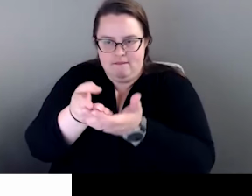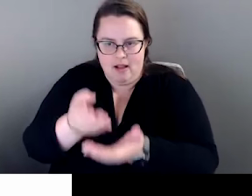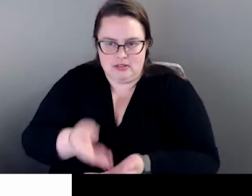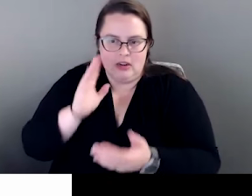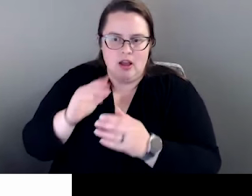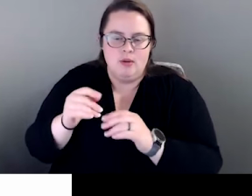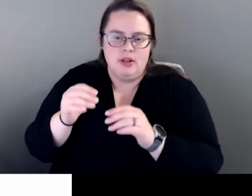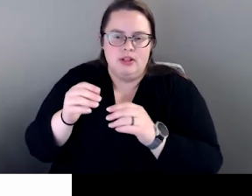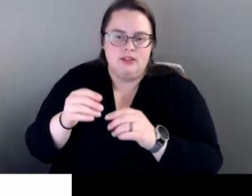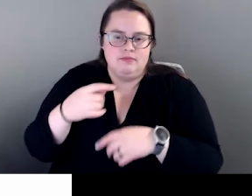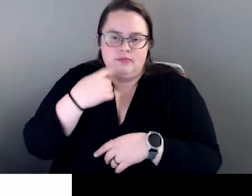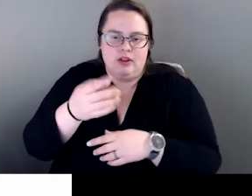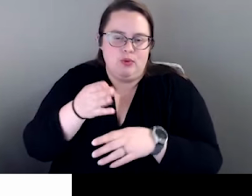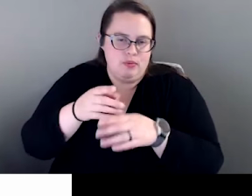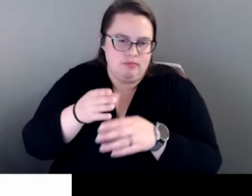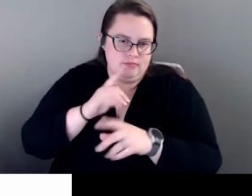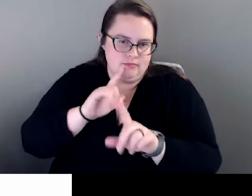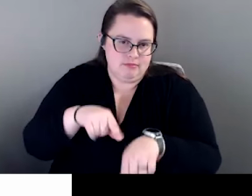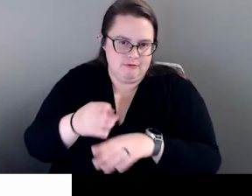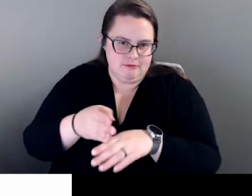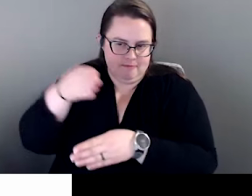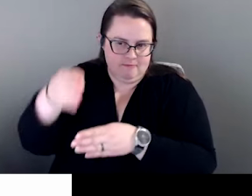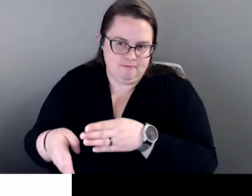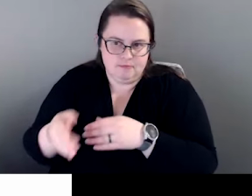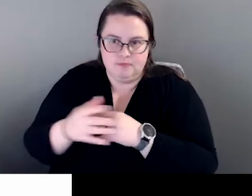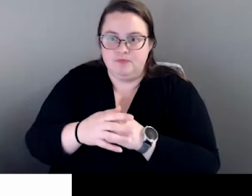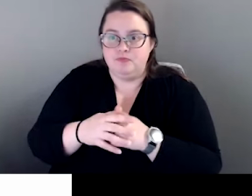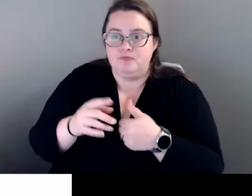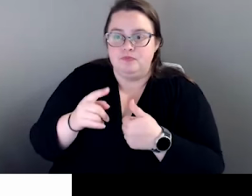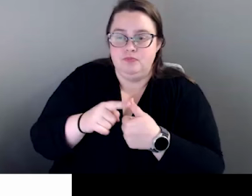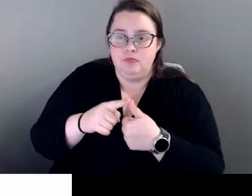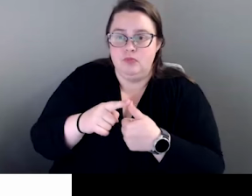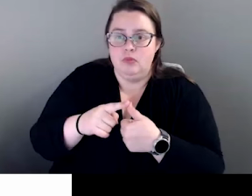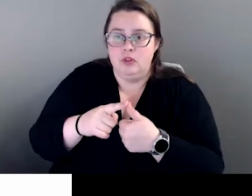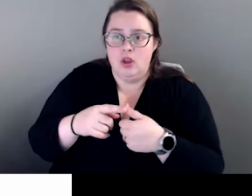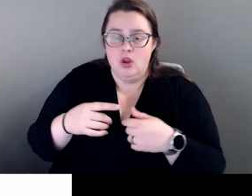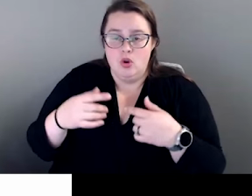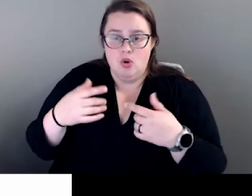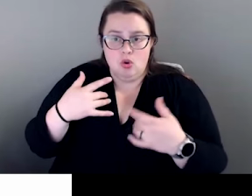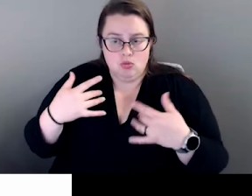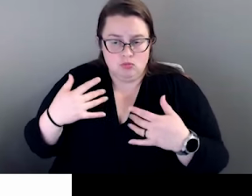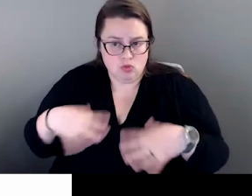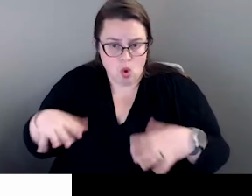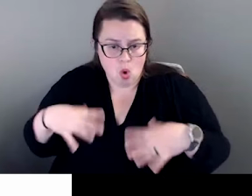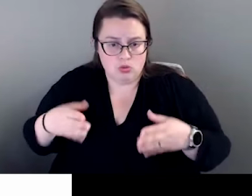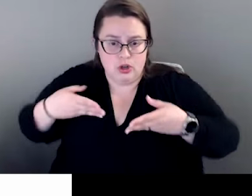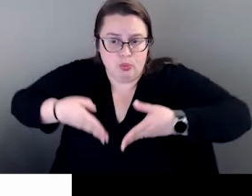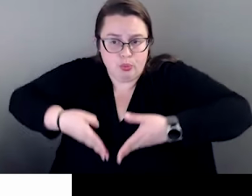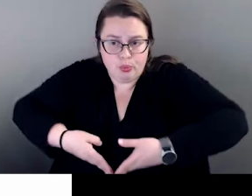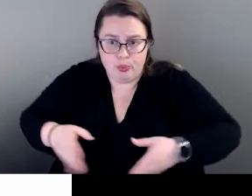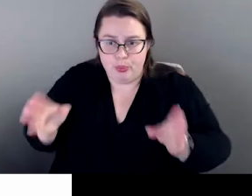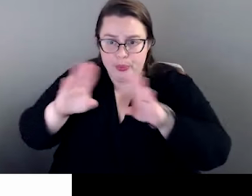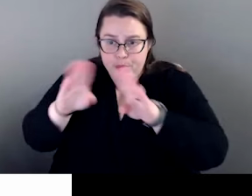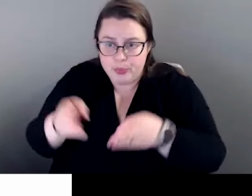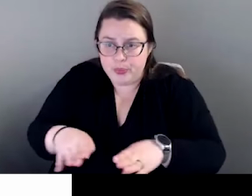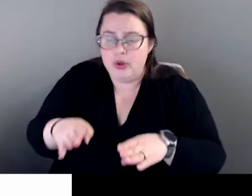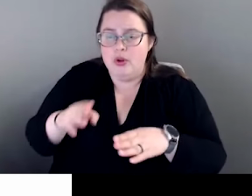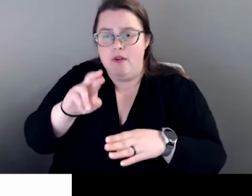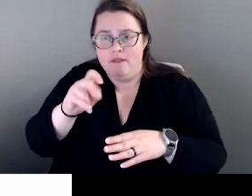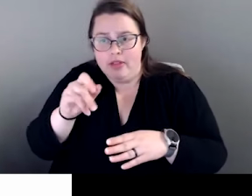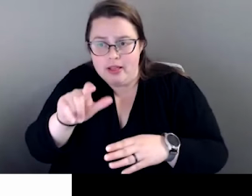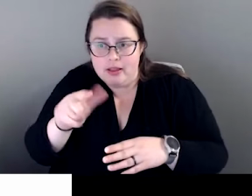end. So the first is wearing revealing clothes, behaving provocatively, or drinking a lot